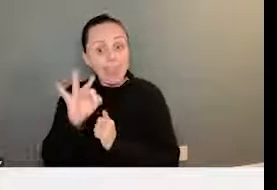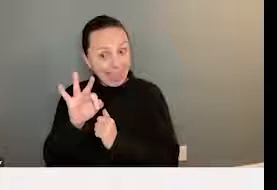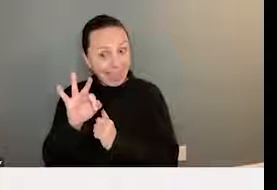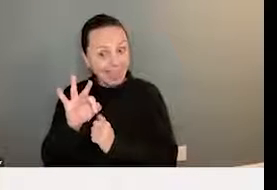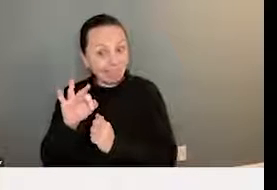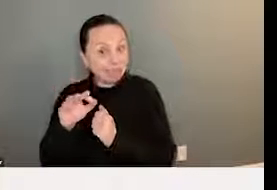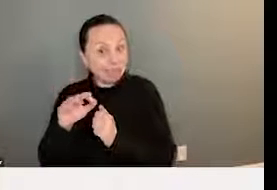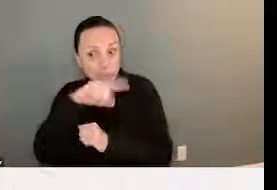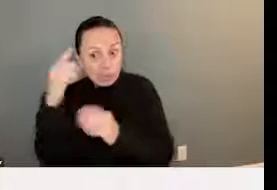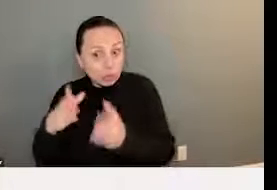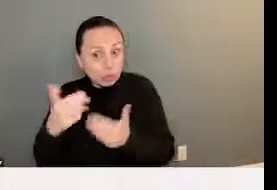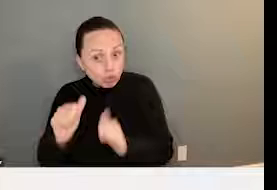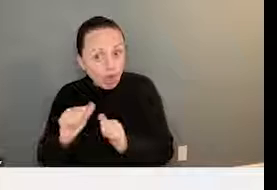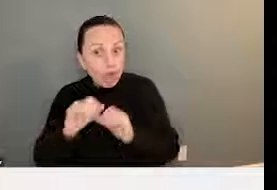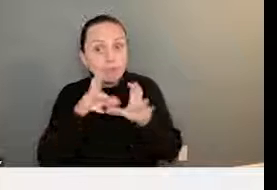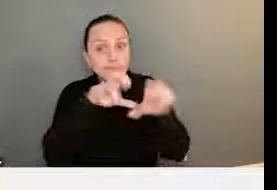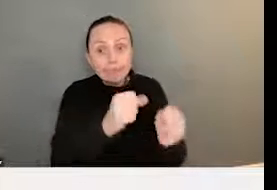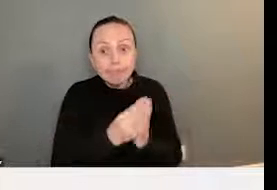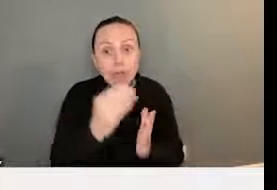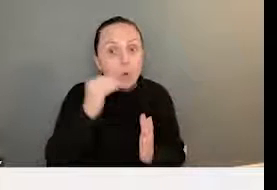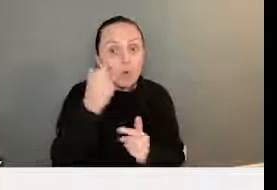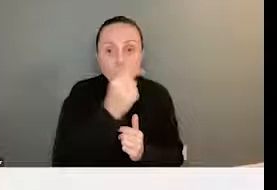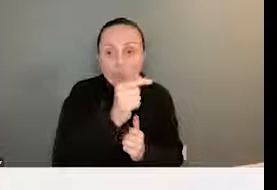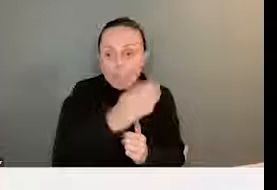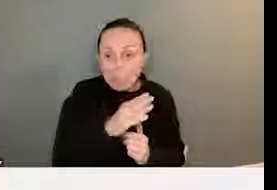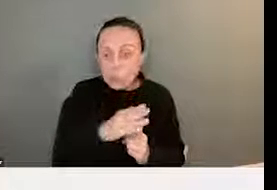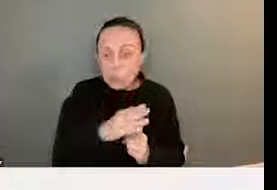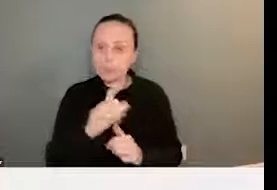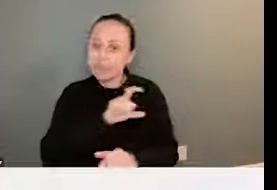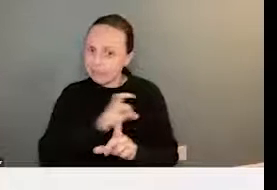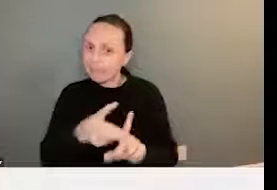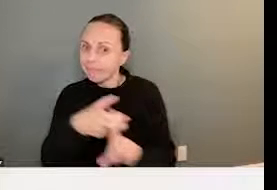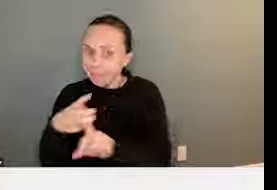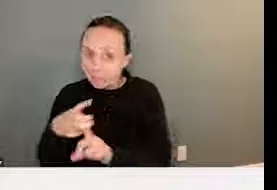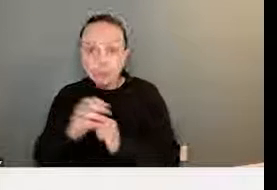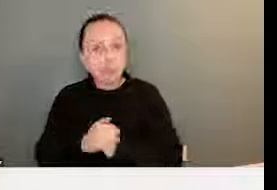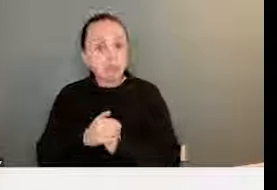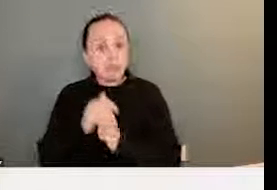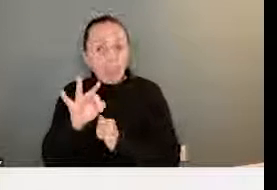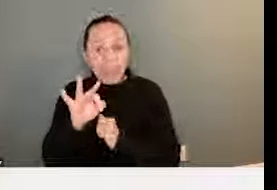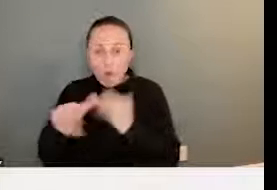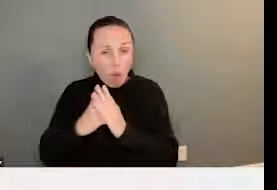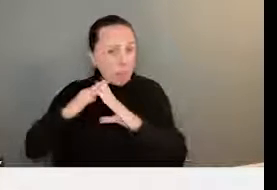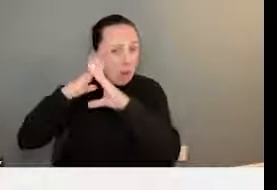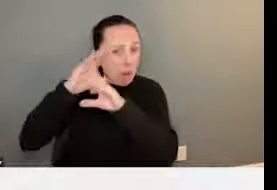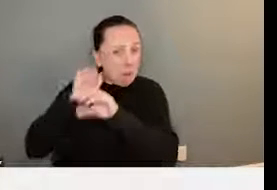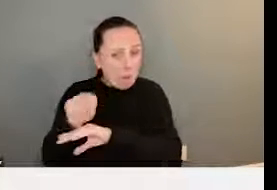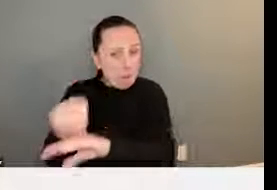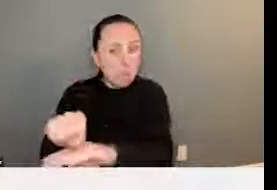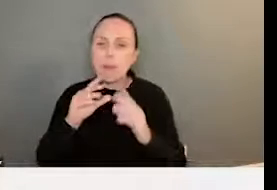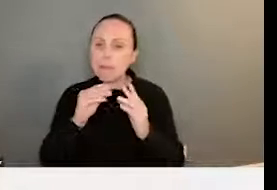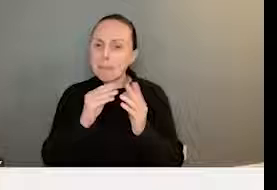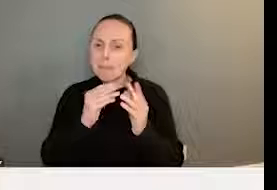get a home in a green lined area. If they still were able somehow to pass all of those barriers and buy a home, they would have a